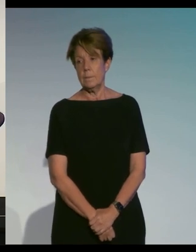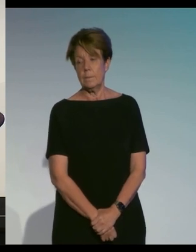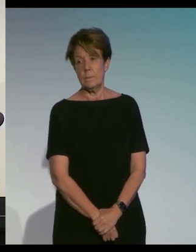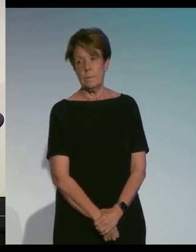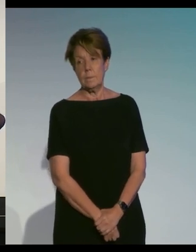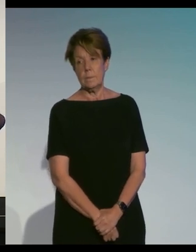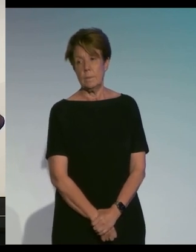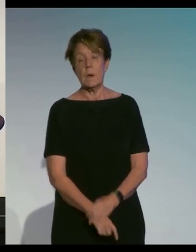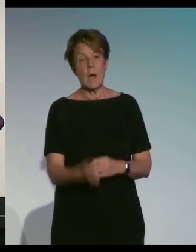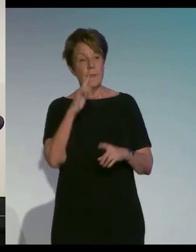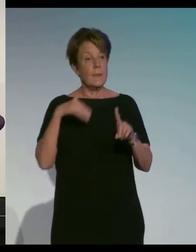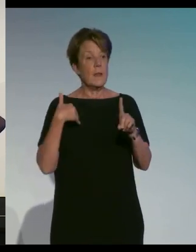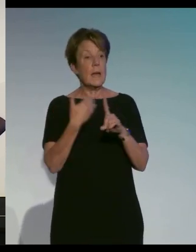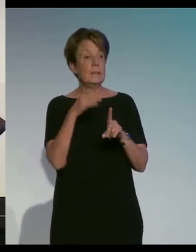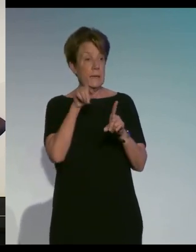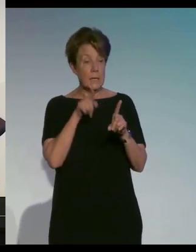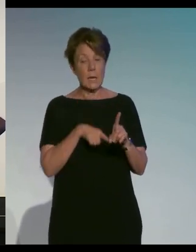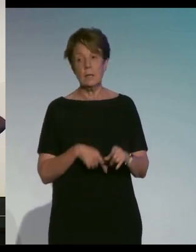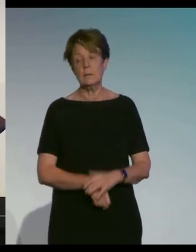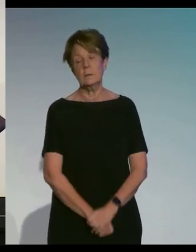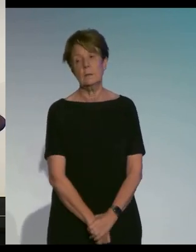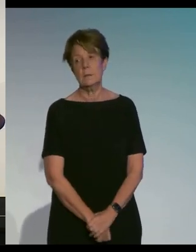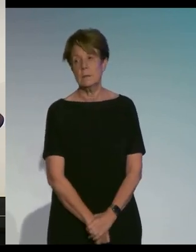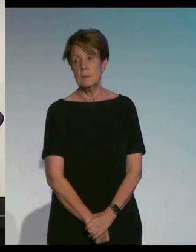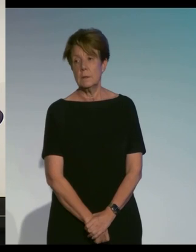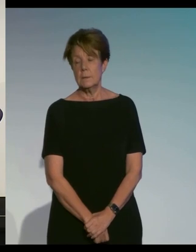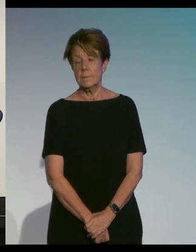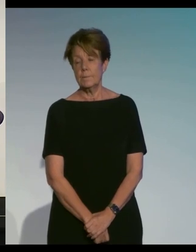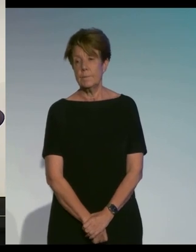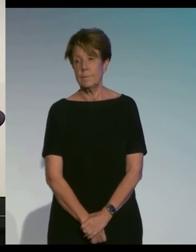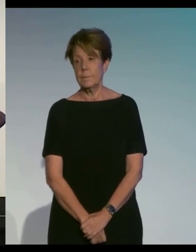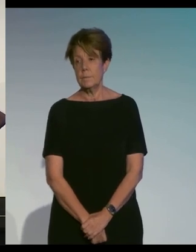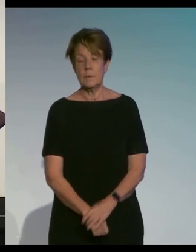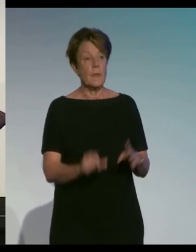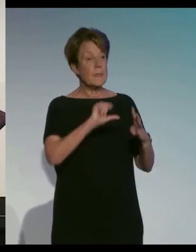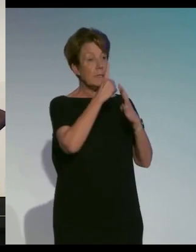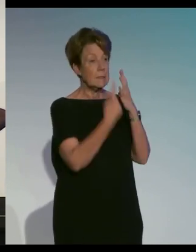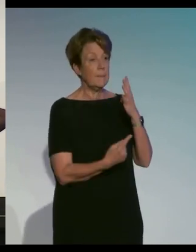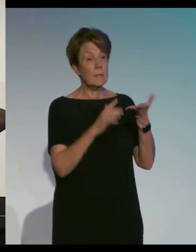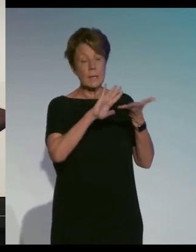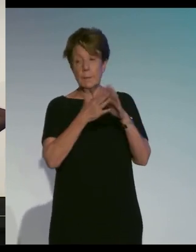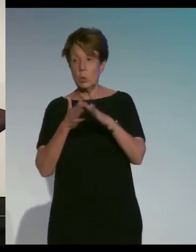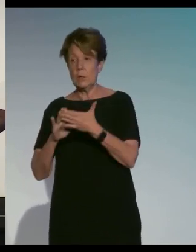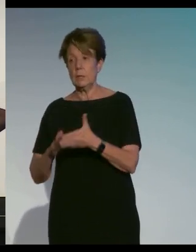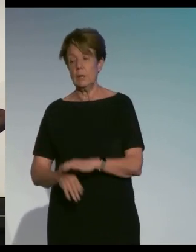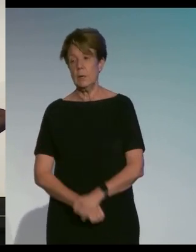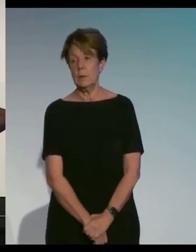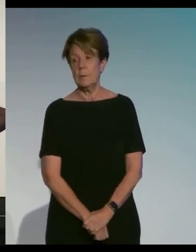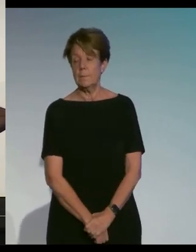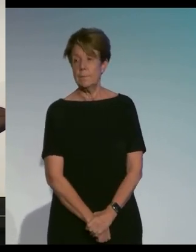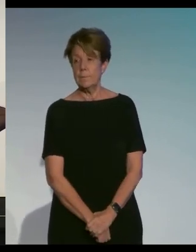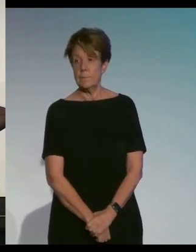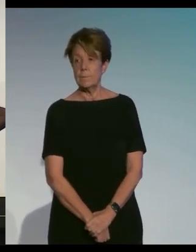in the last 10 years, the disability community has